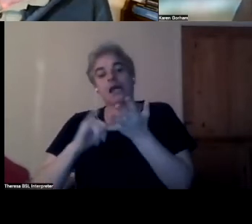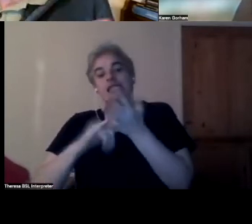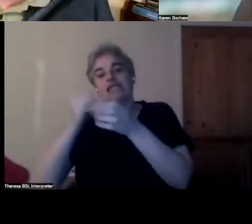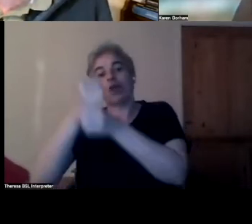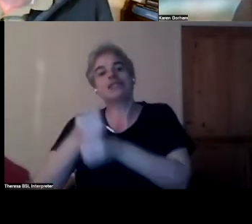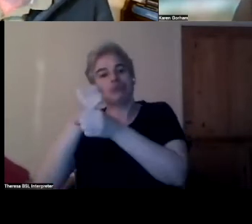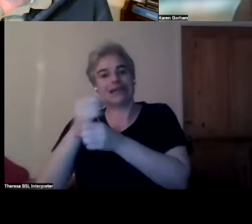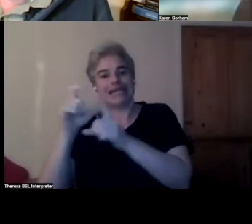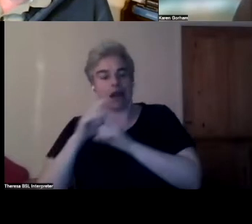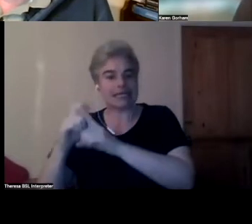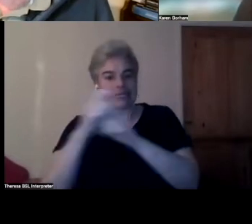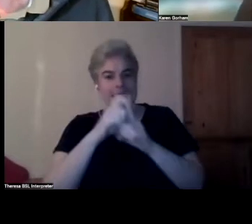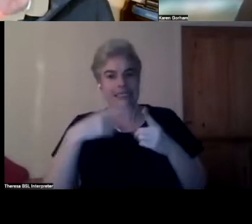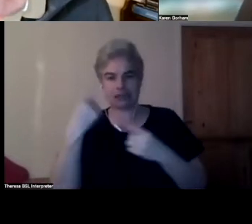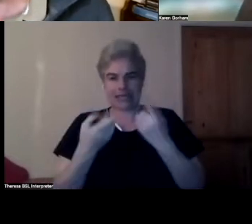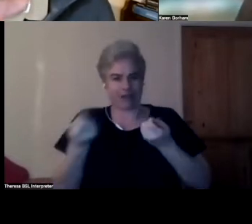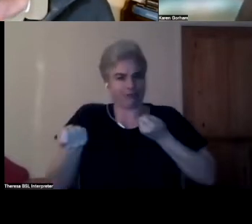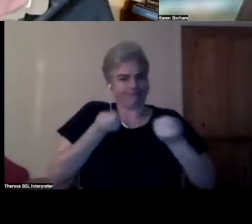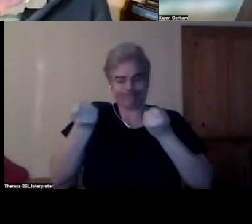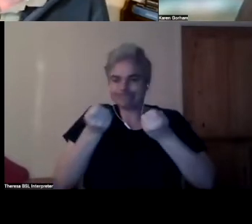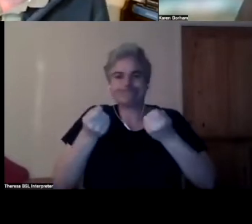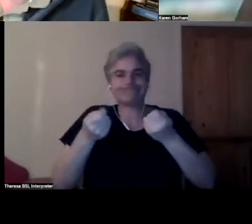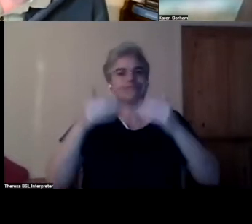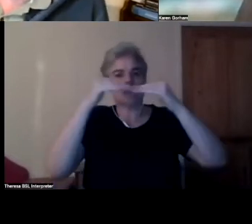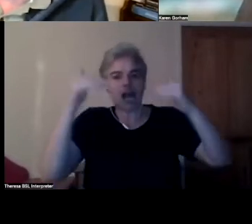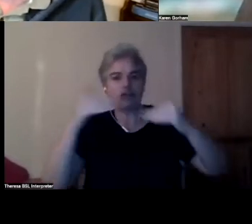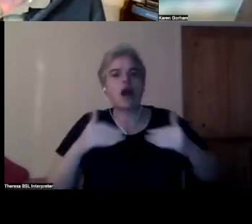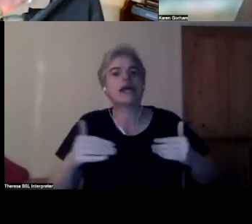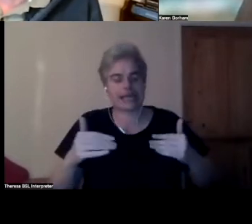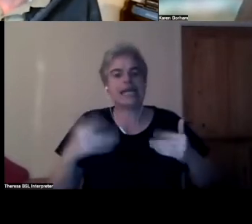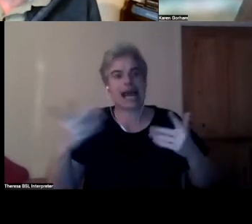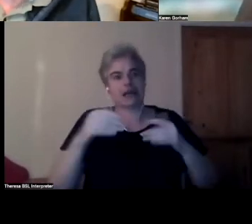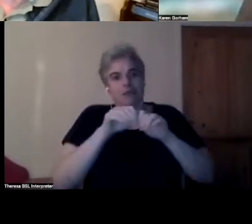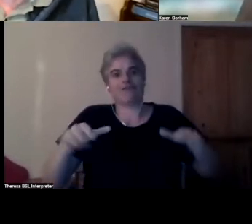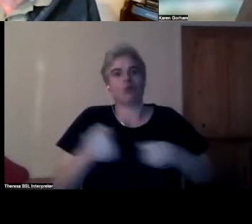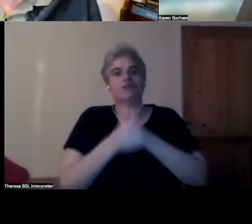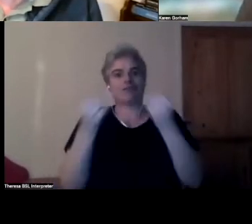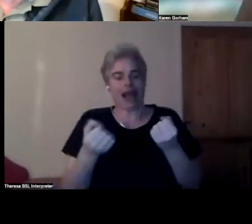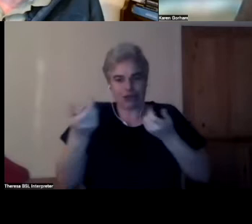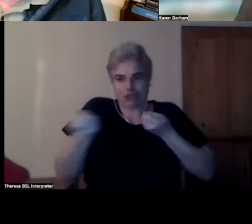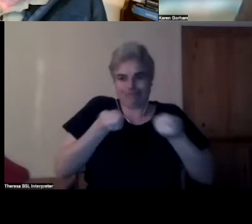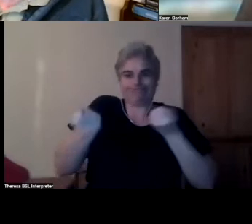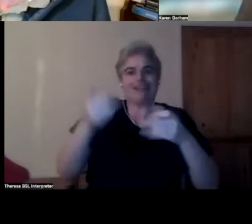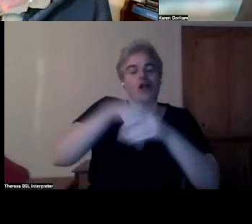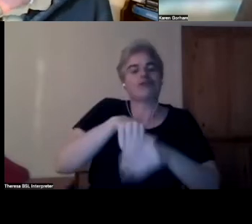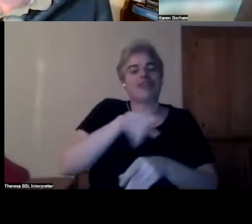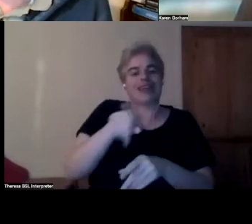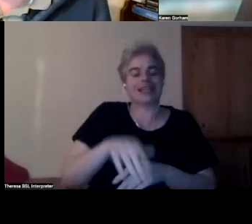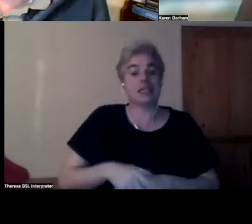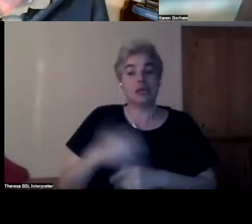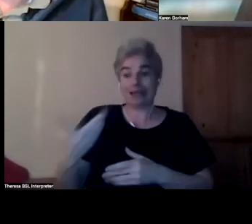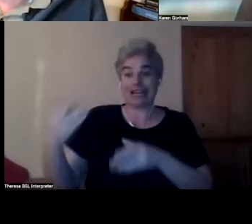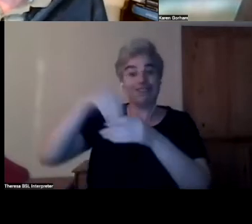of navigating the hierarchy of the Church of England and some of the forms of power involved in that. And she's been